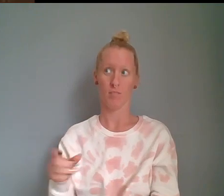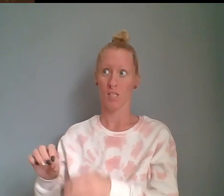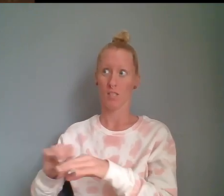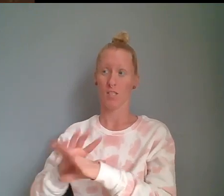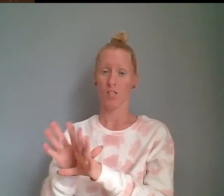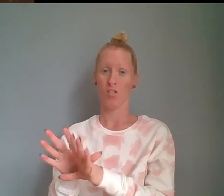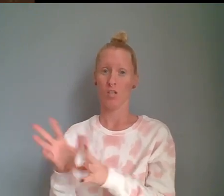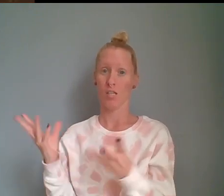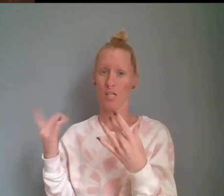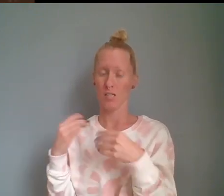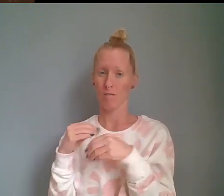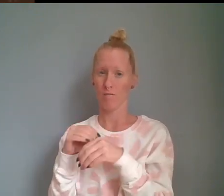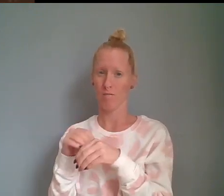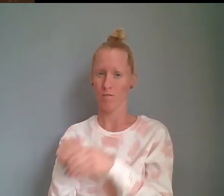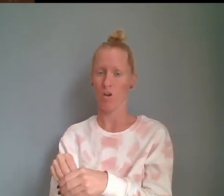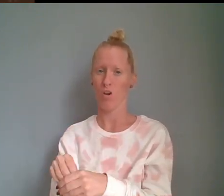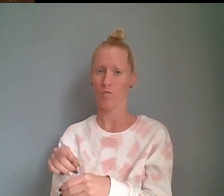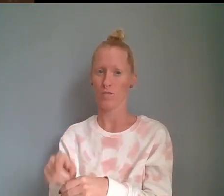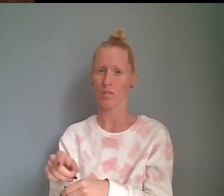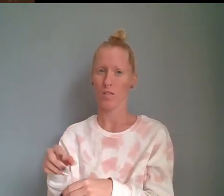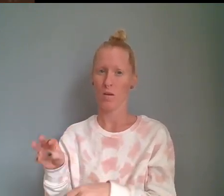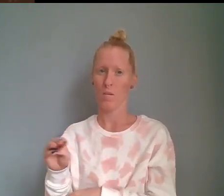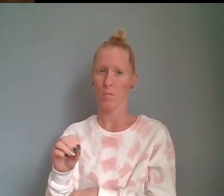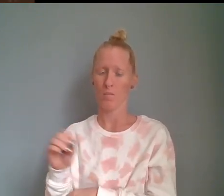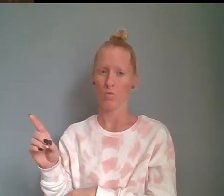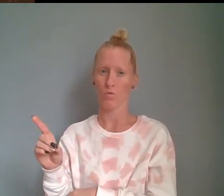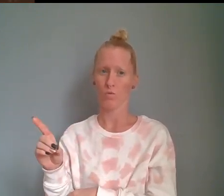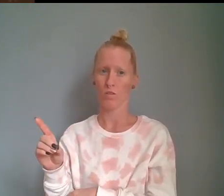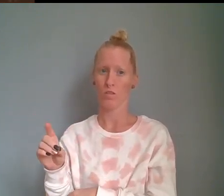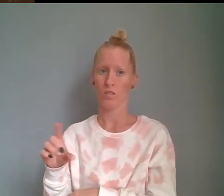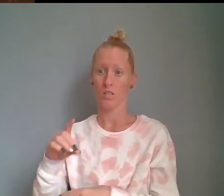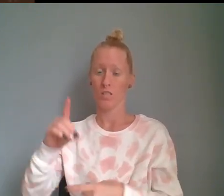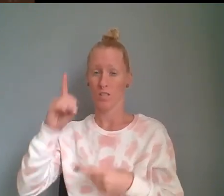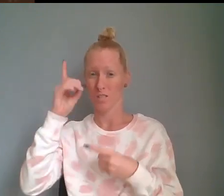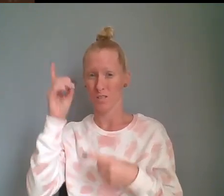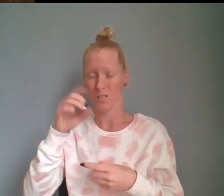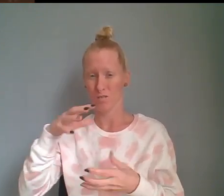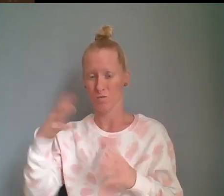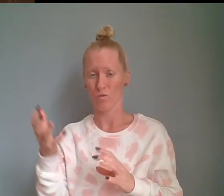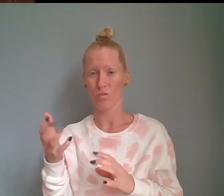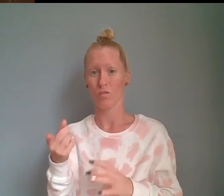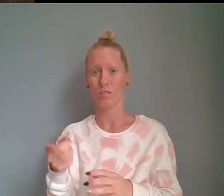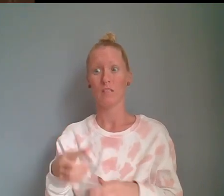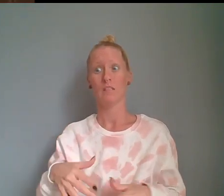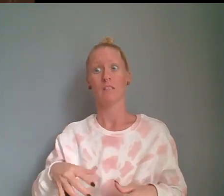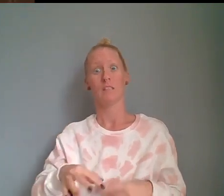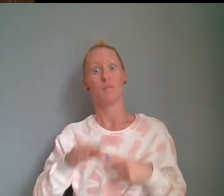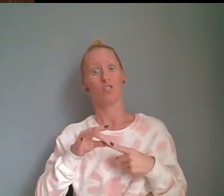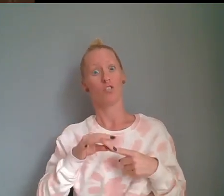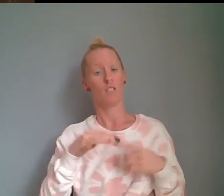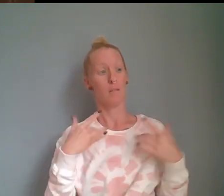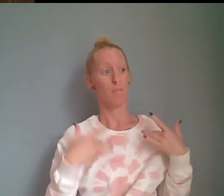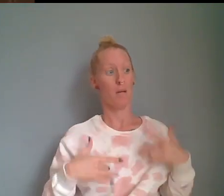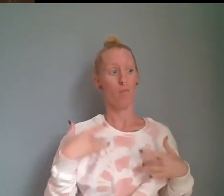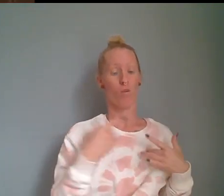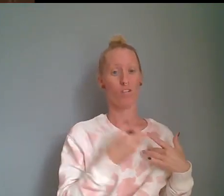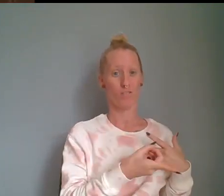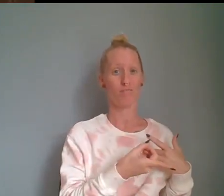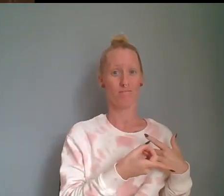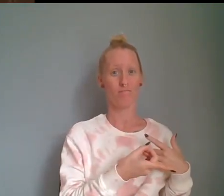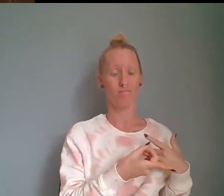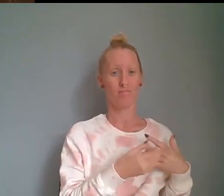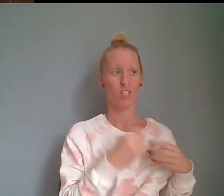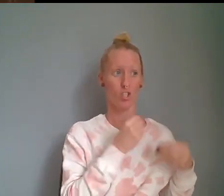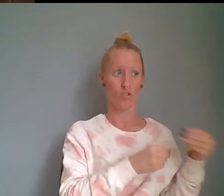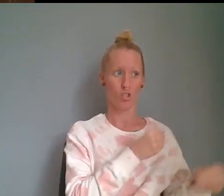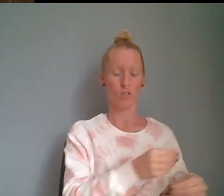genetics are involved in the mood disorders, especially bipolar disorder. There's very strong evidence in bipolar disorder. And there's